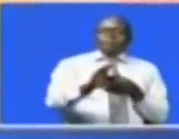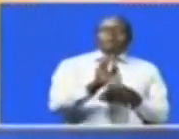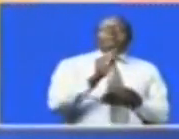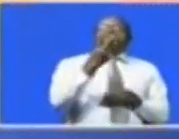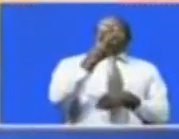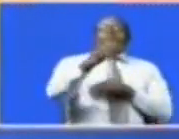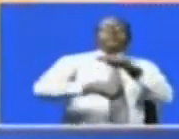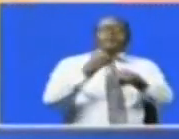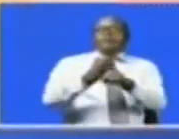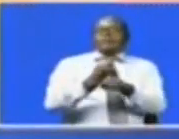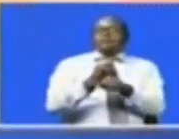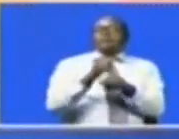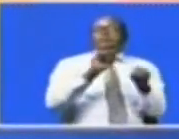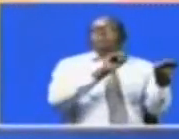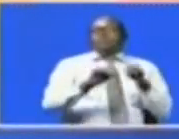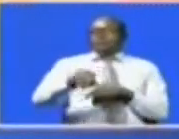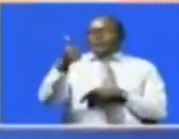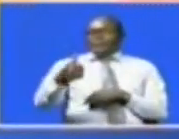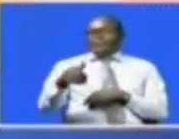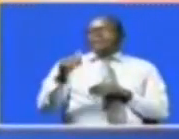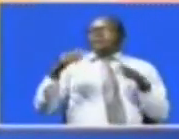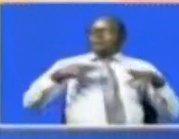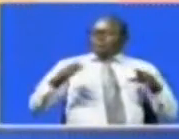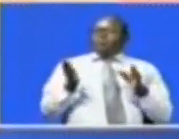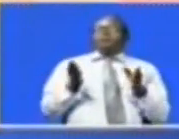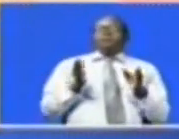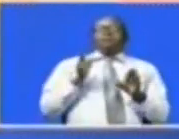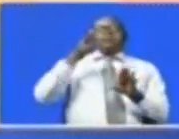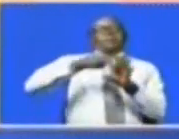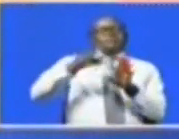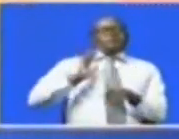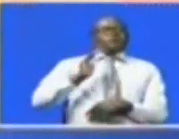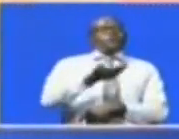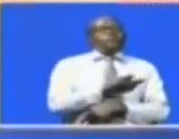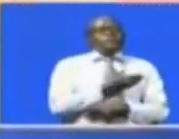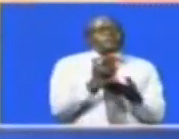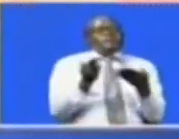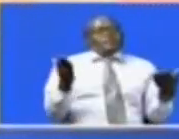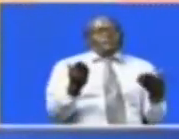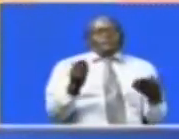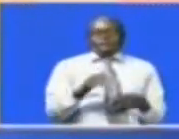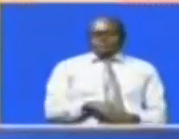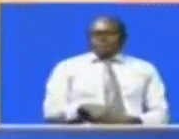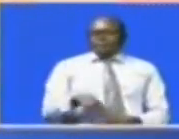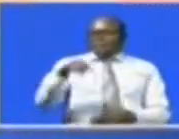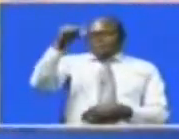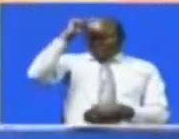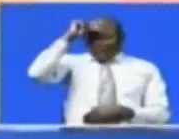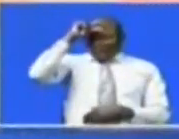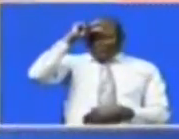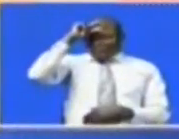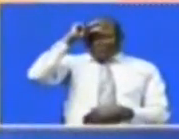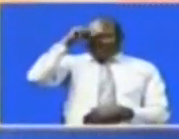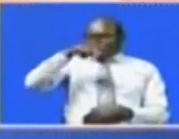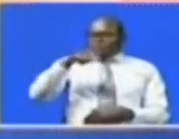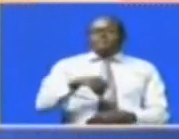After that, they went to something called People's Participation Committee or something. So Sophia, it's sometimes I think the government, like we were